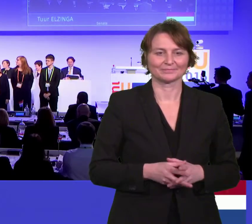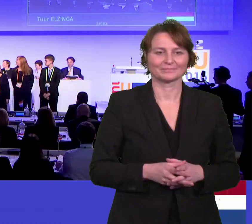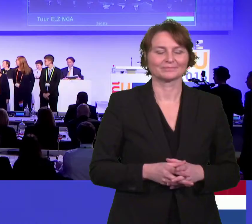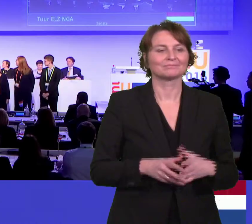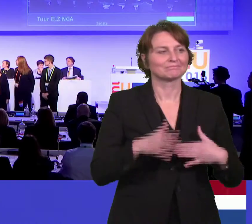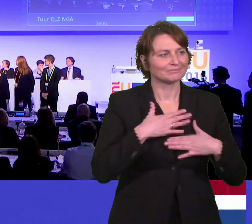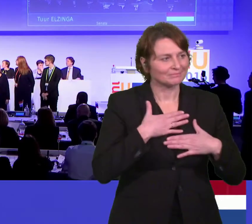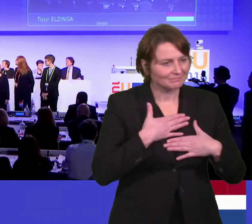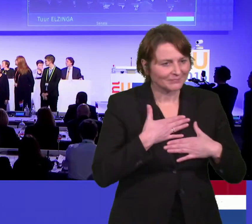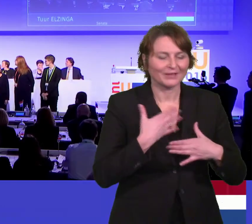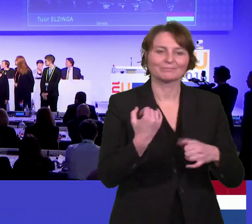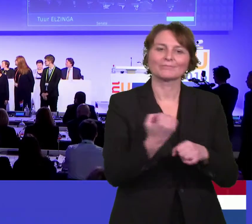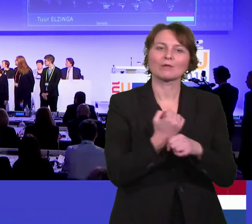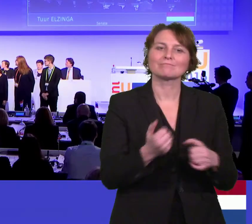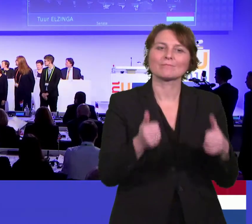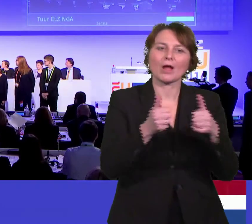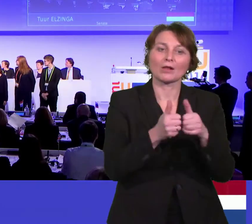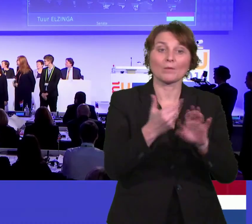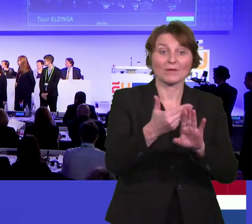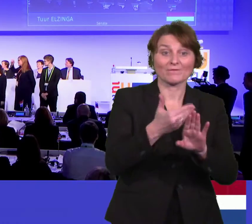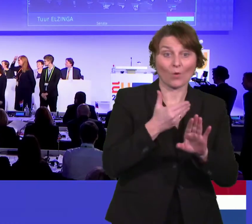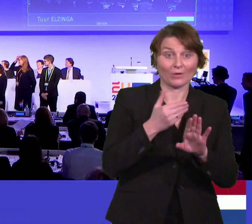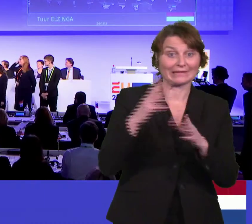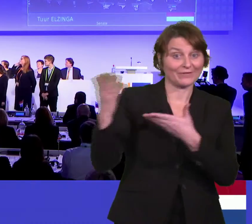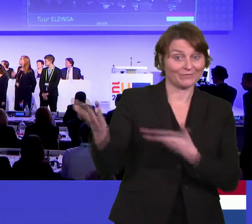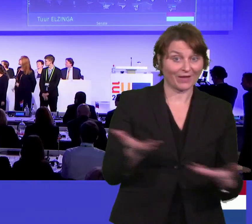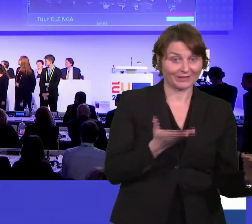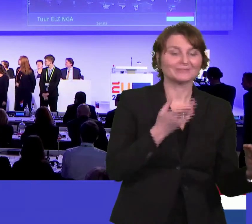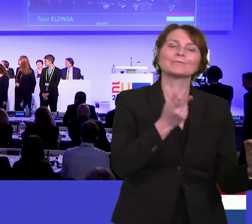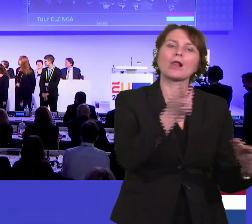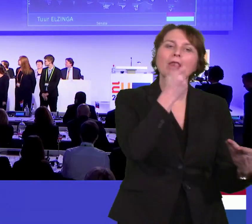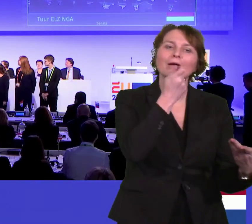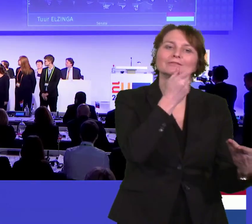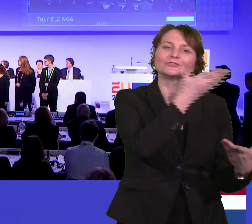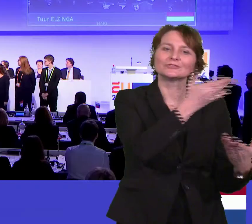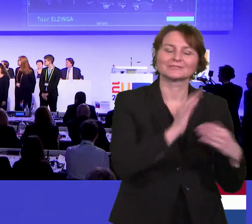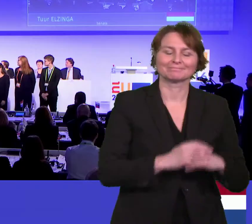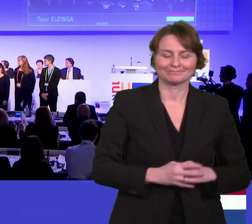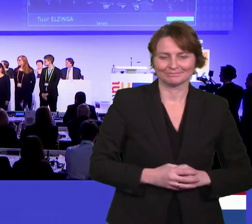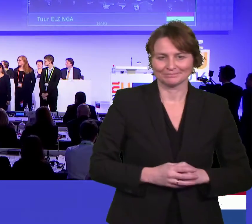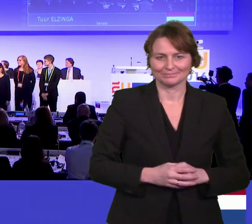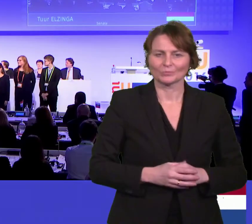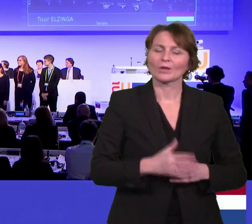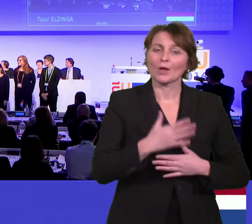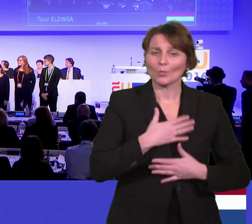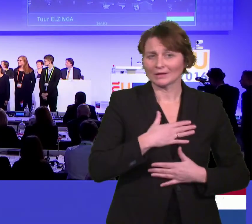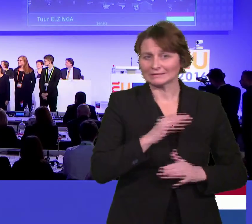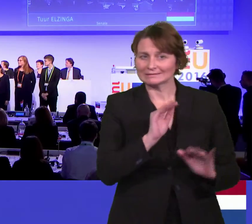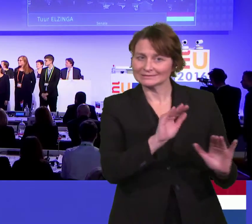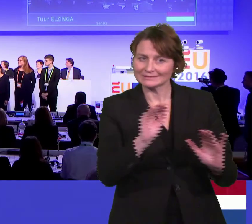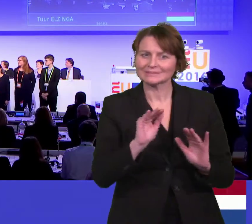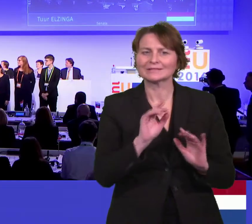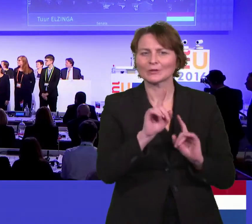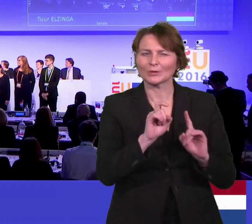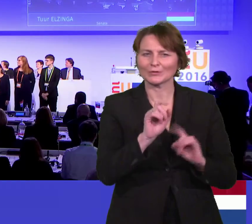Dear colleagues, before I invite you all to have lunch with us, I ask you a mere